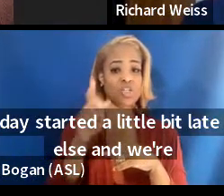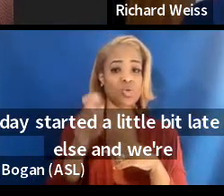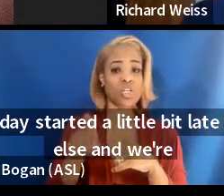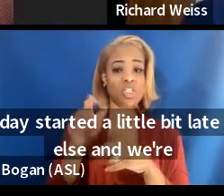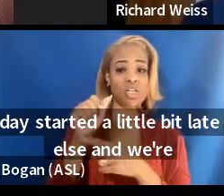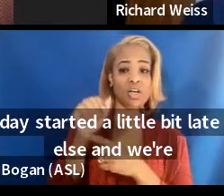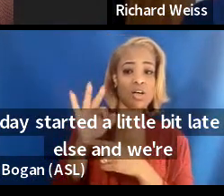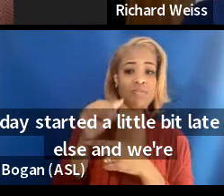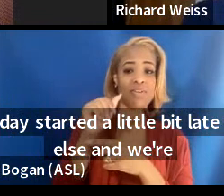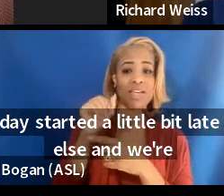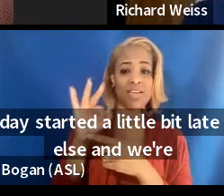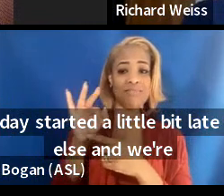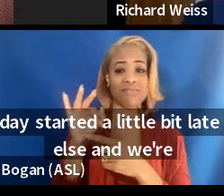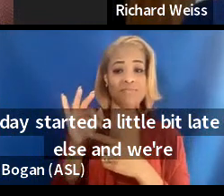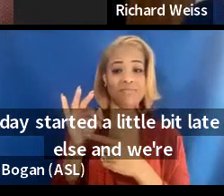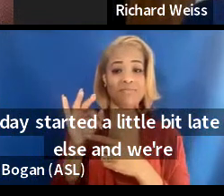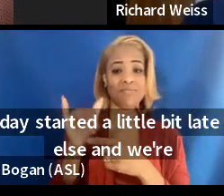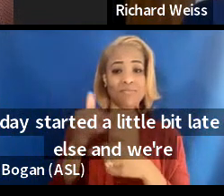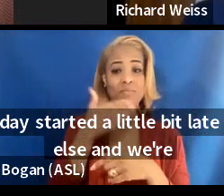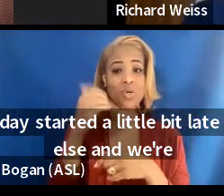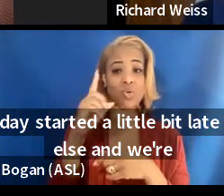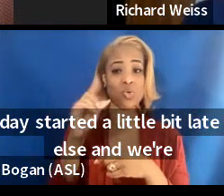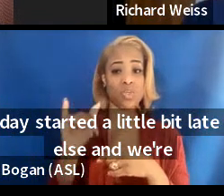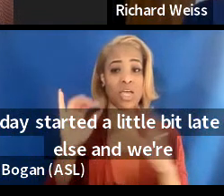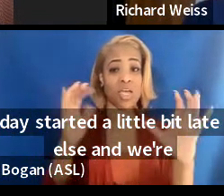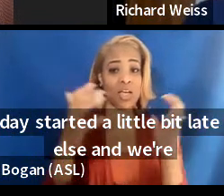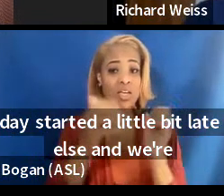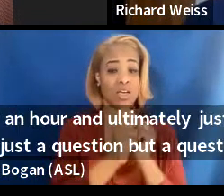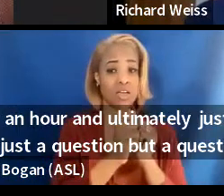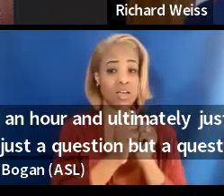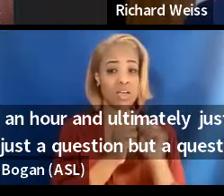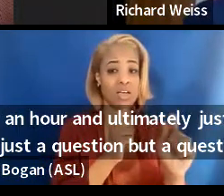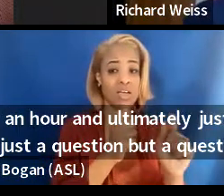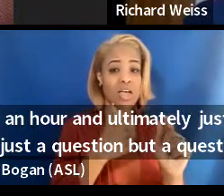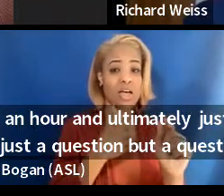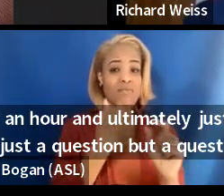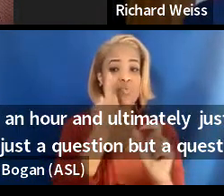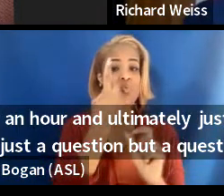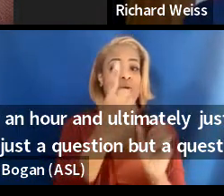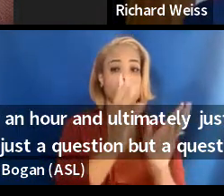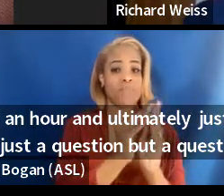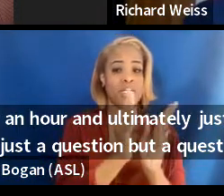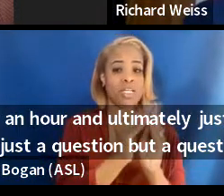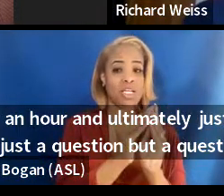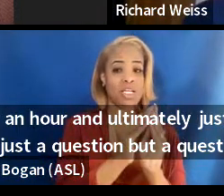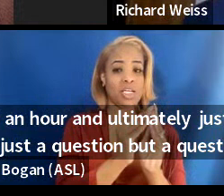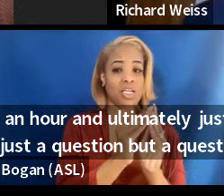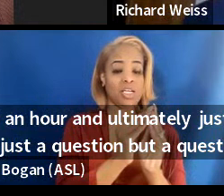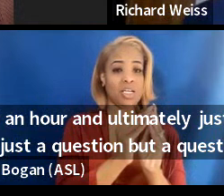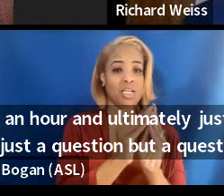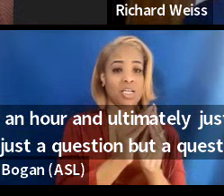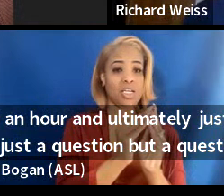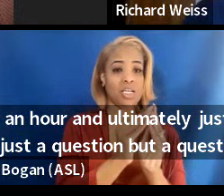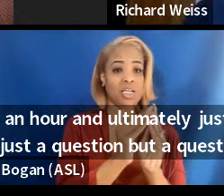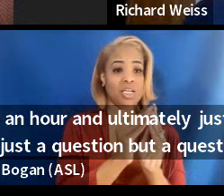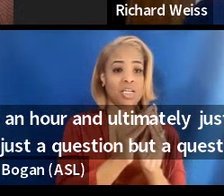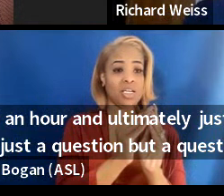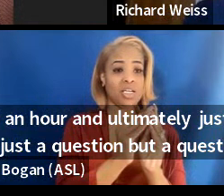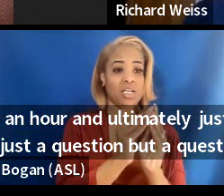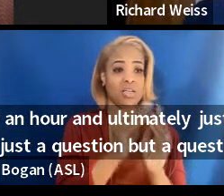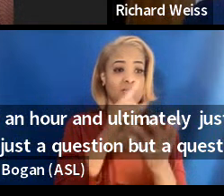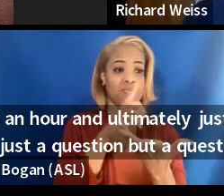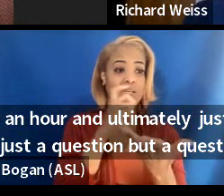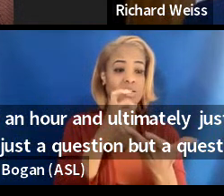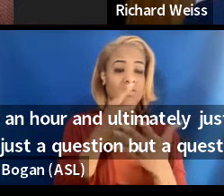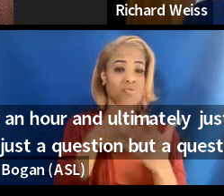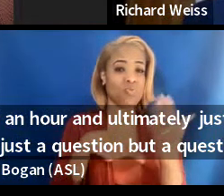whether that's, you know, better to do that versus to have a single meeting, given just the reality of what